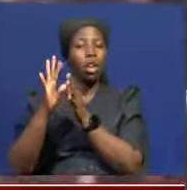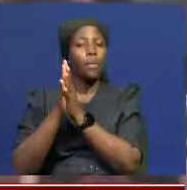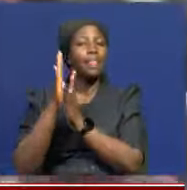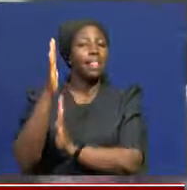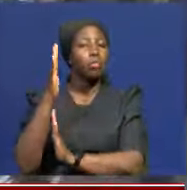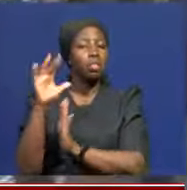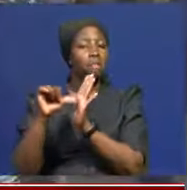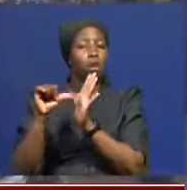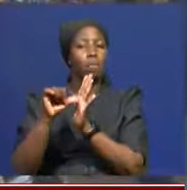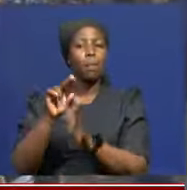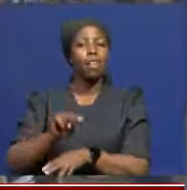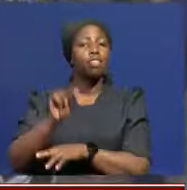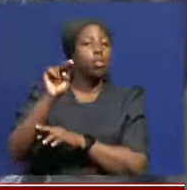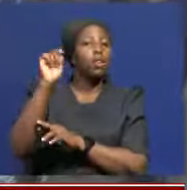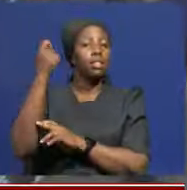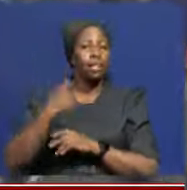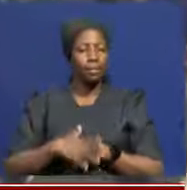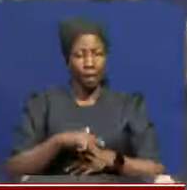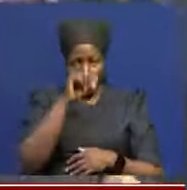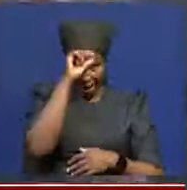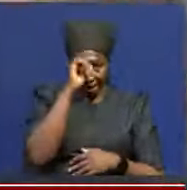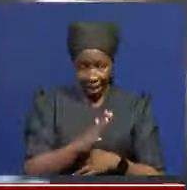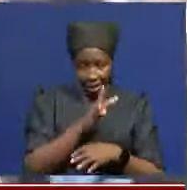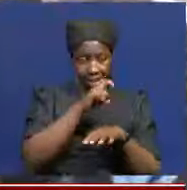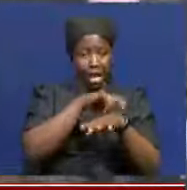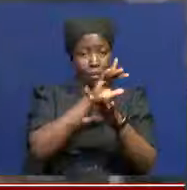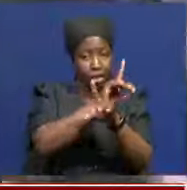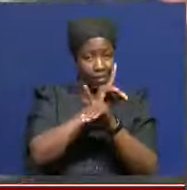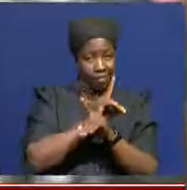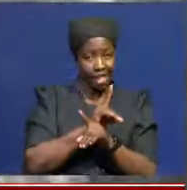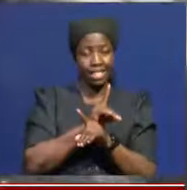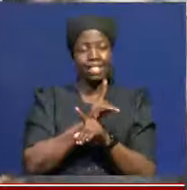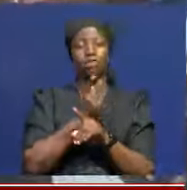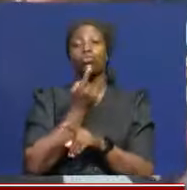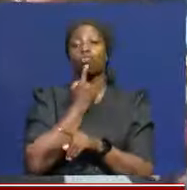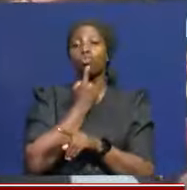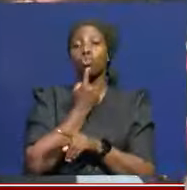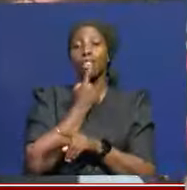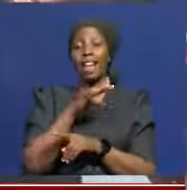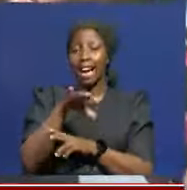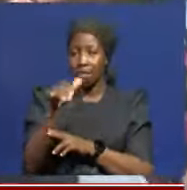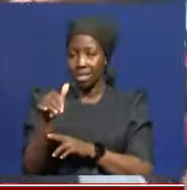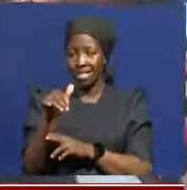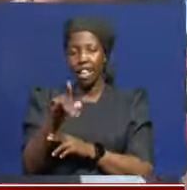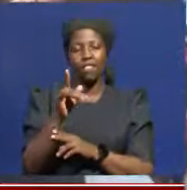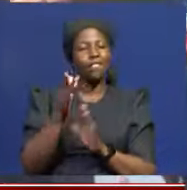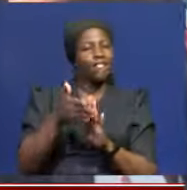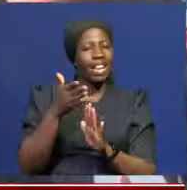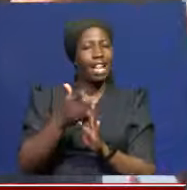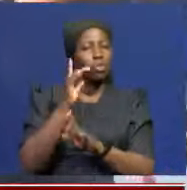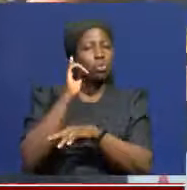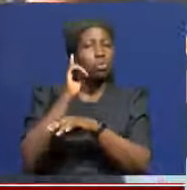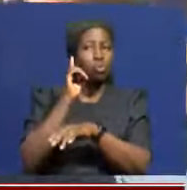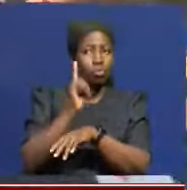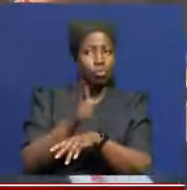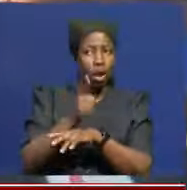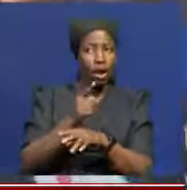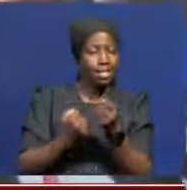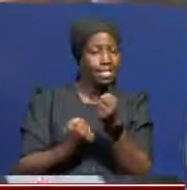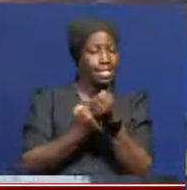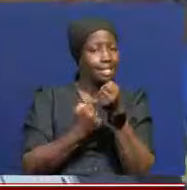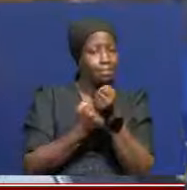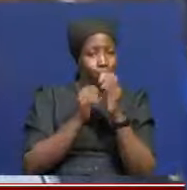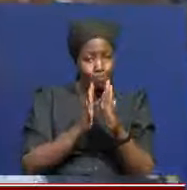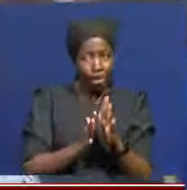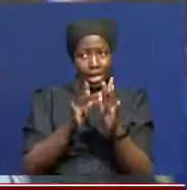of Kenya. Governor Lomorukai, while defending his colleagues from Turkana County, was quick to warn financiers and beneficiaries of